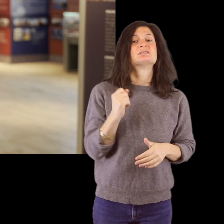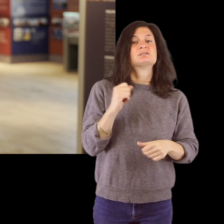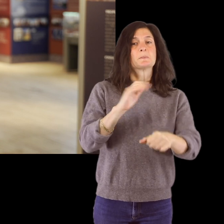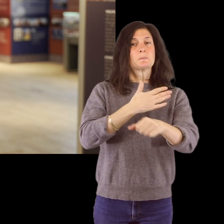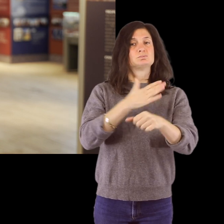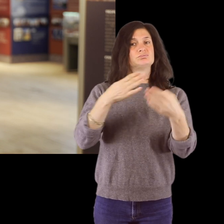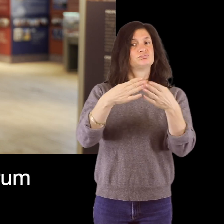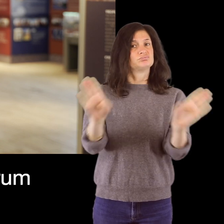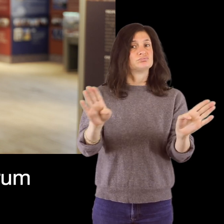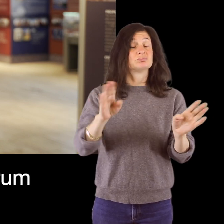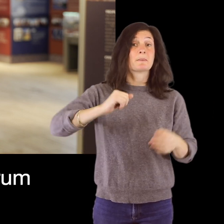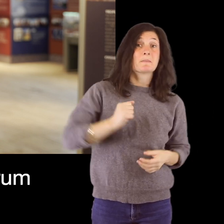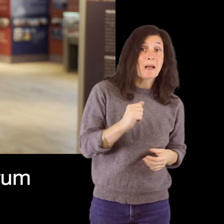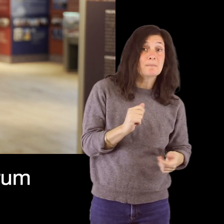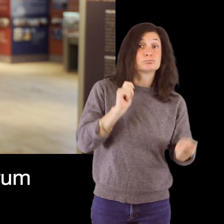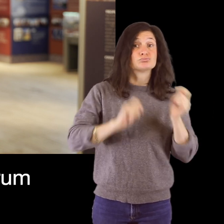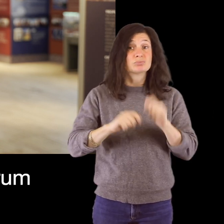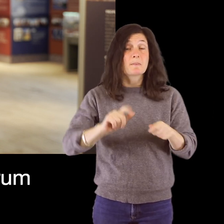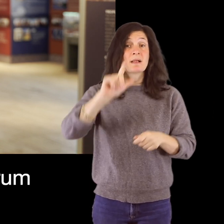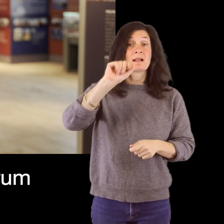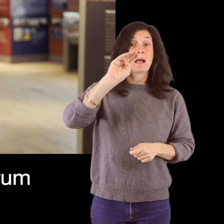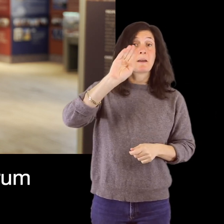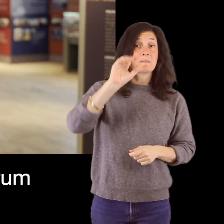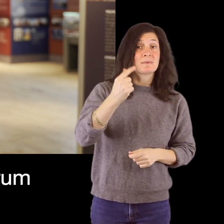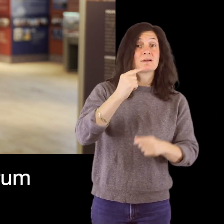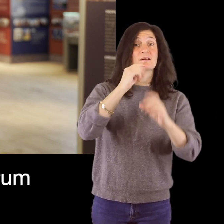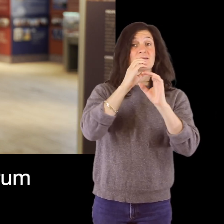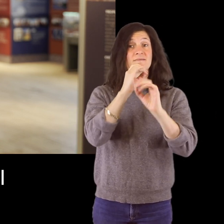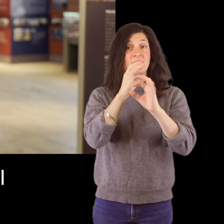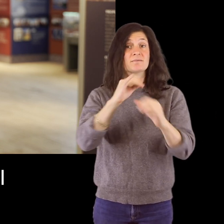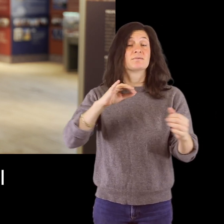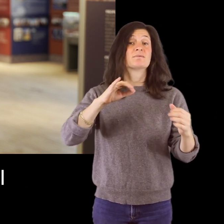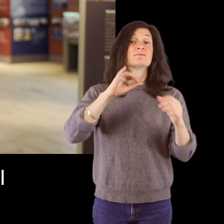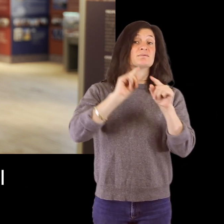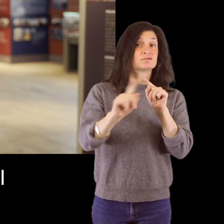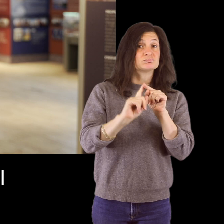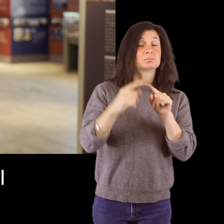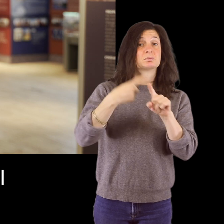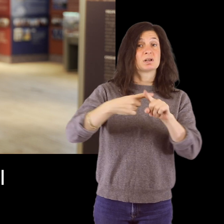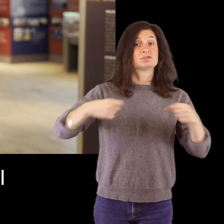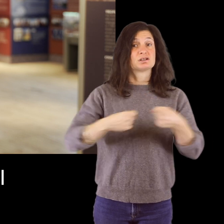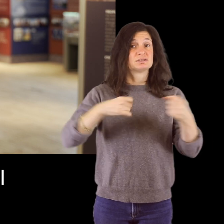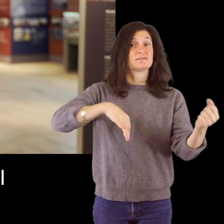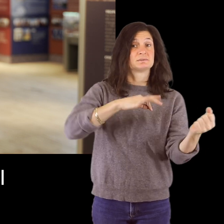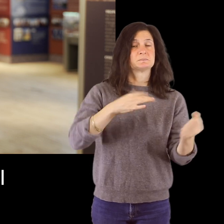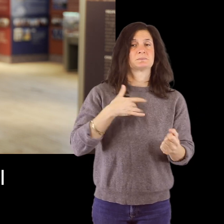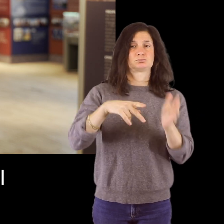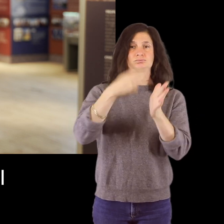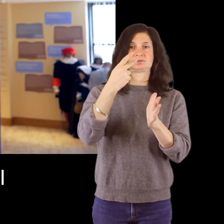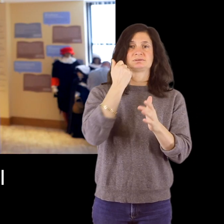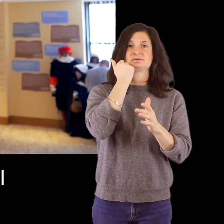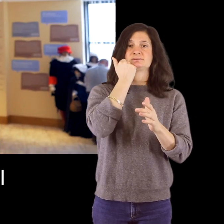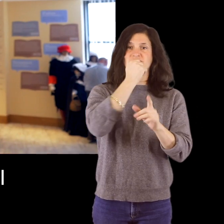and workshops cover the Ulster Scots musical spectrum from piping and drumming, lambeg and fife, flutes, as well as